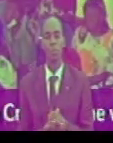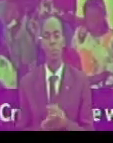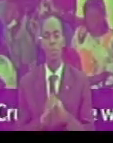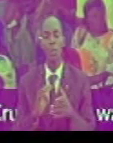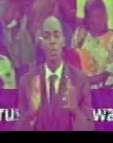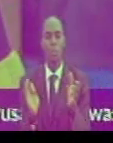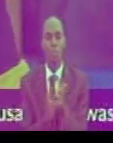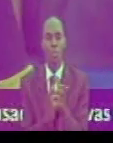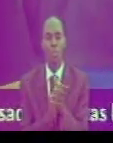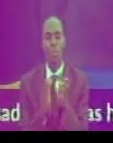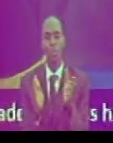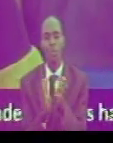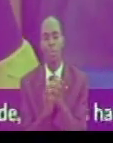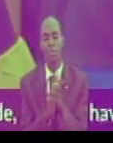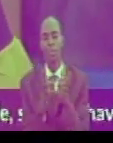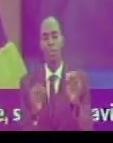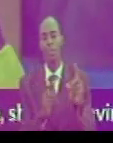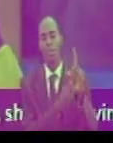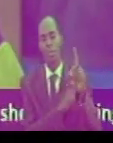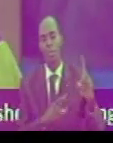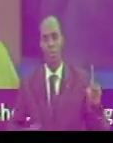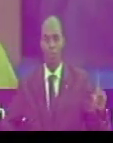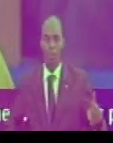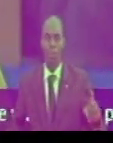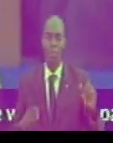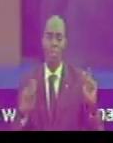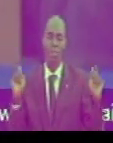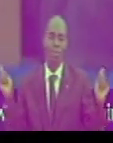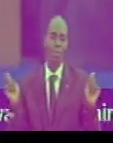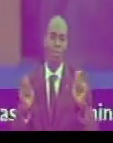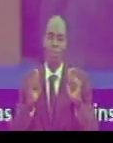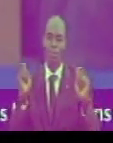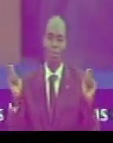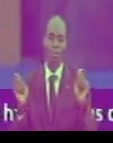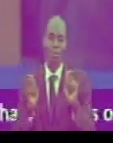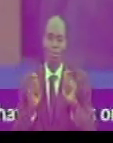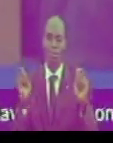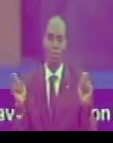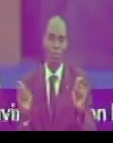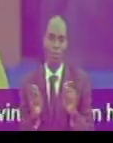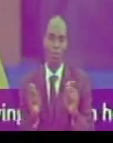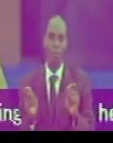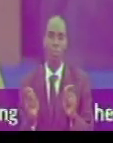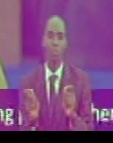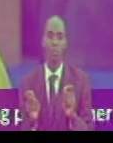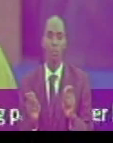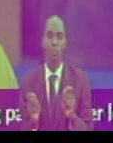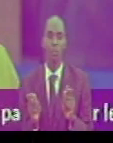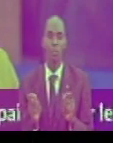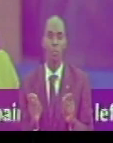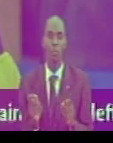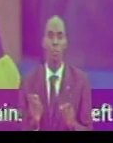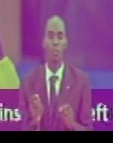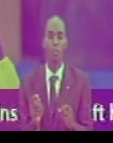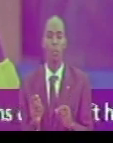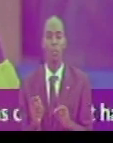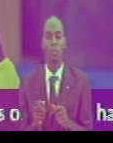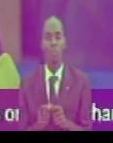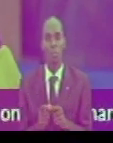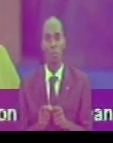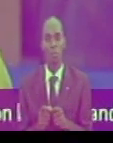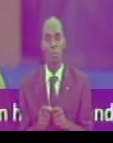I call him the God of double-double, operation sharp-sharp. Yeah, so it happened June